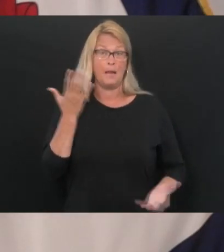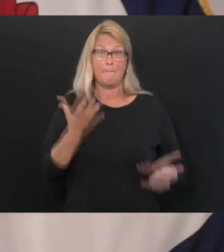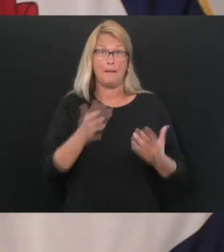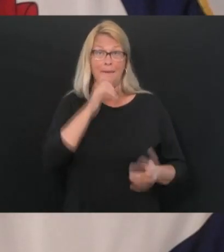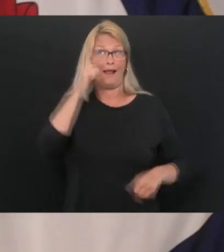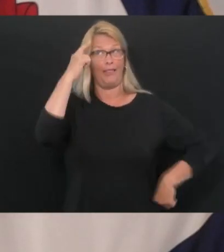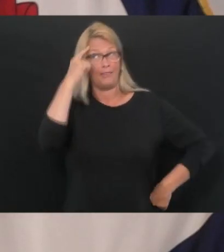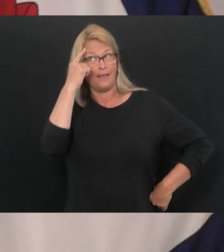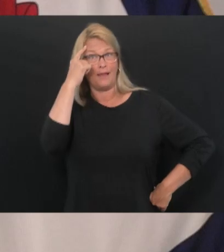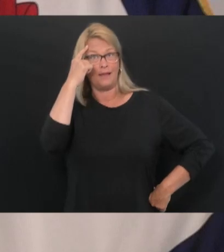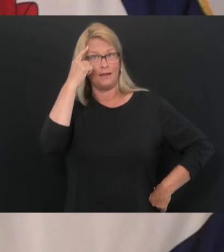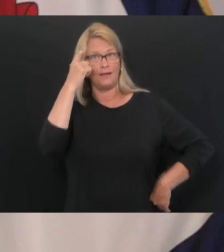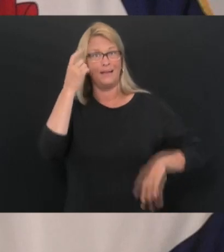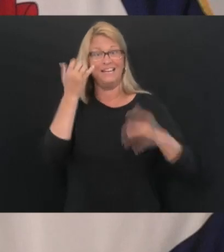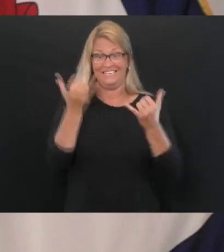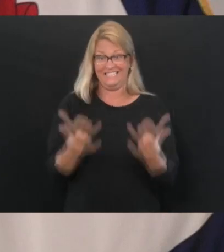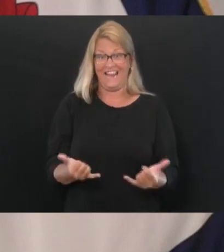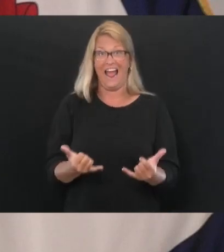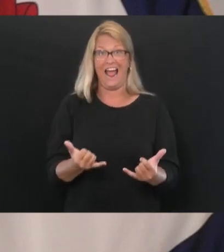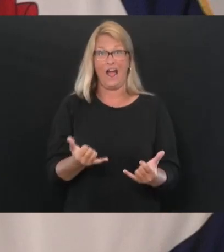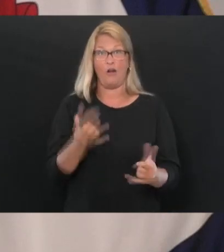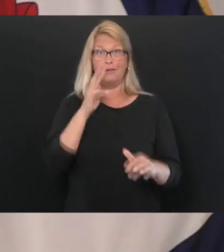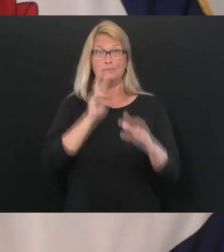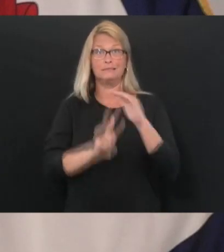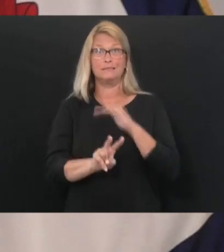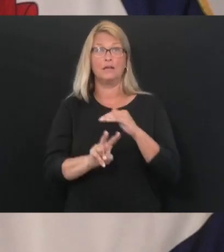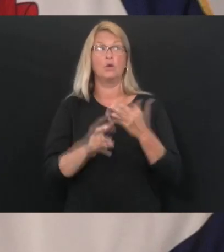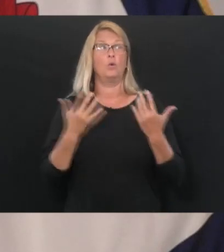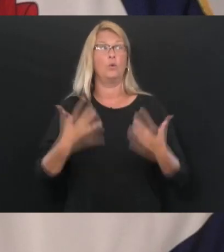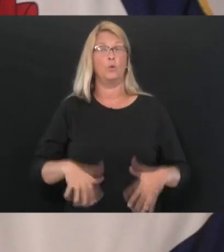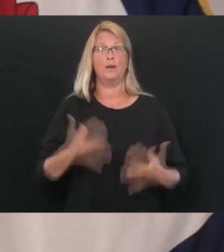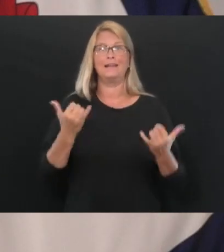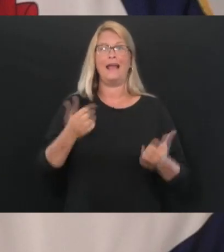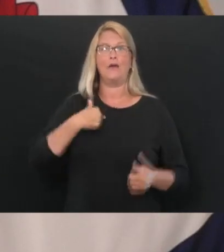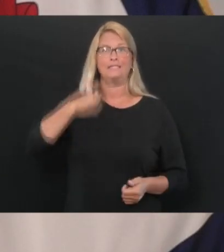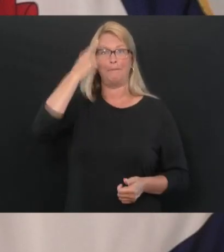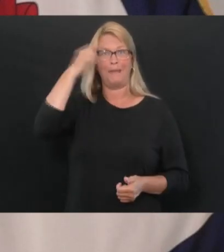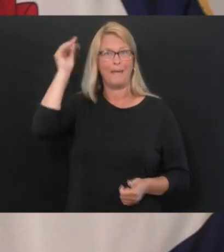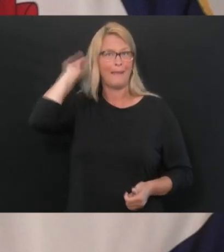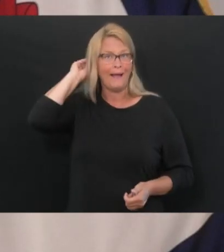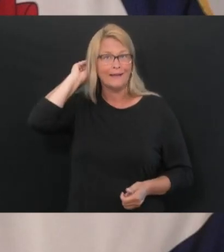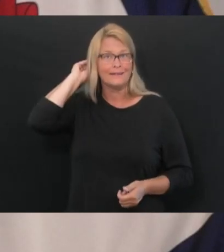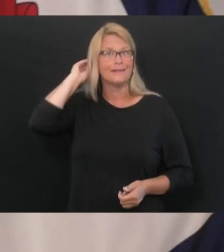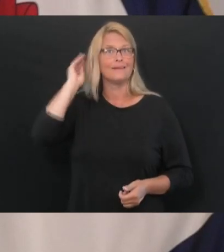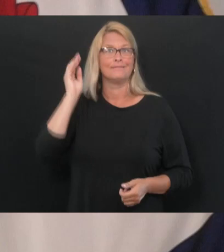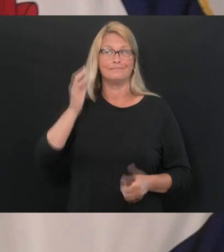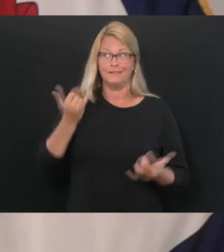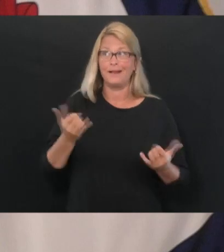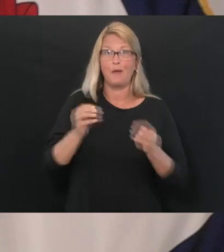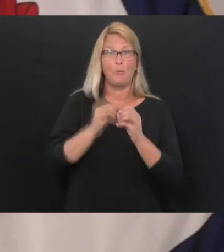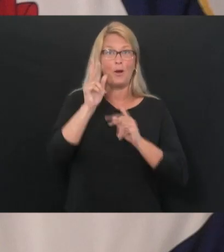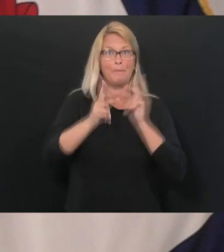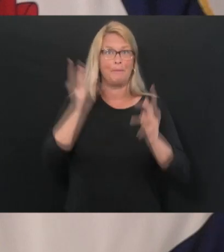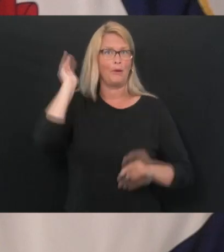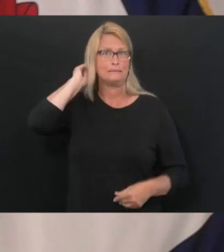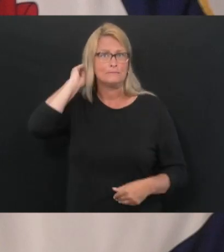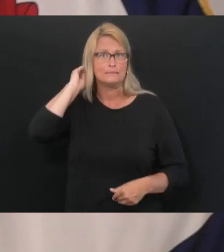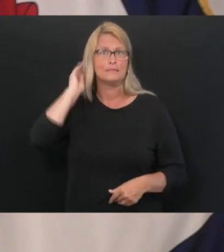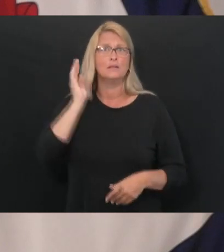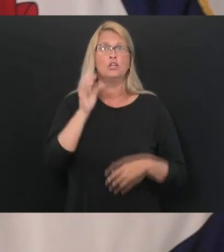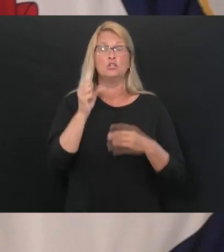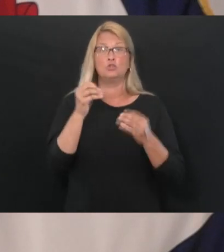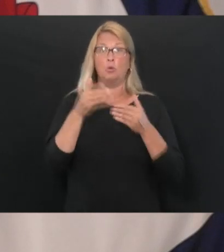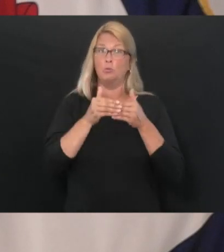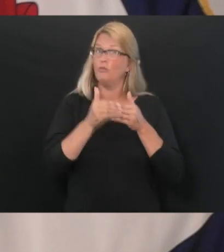mind. Now it's not only in your mind, but it's in my mind and in lots of our minds. As we go